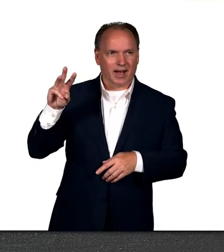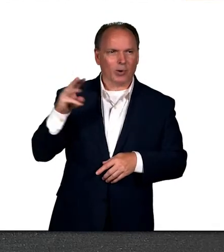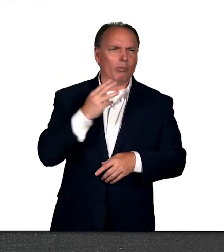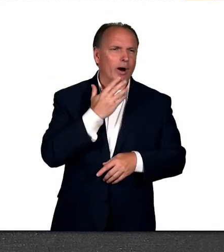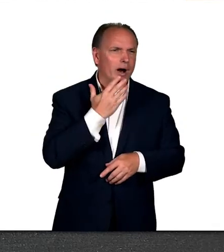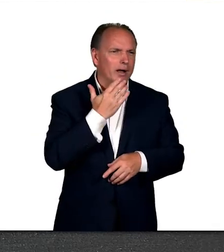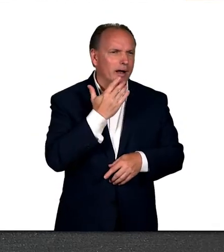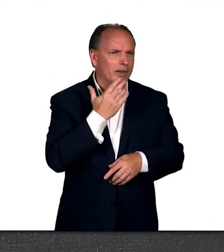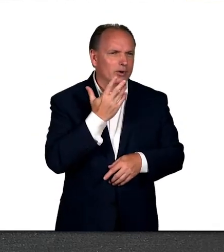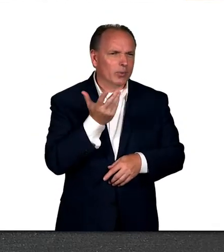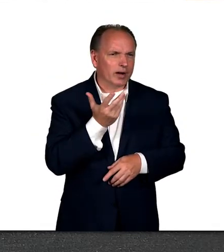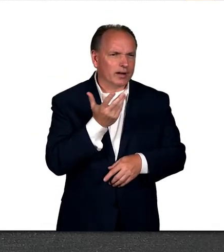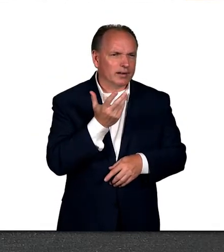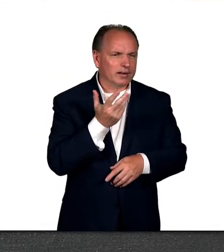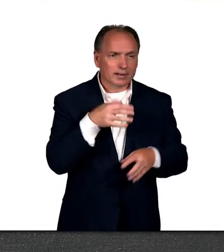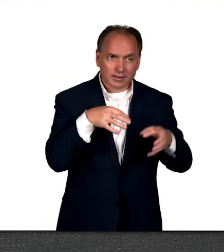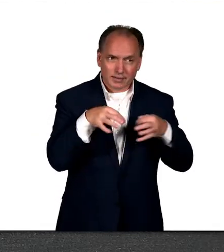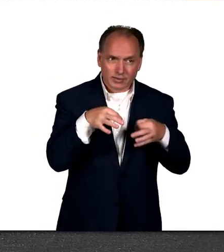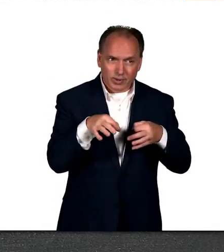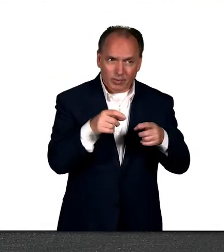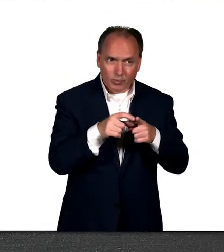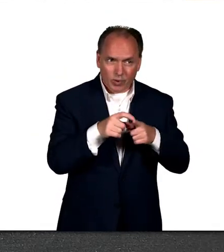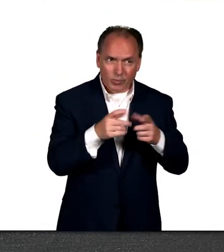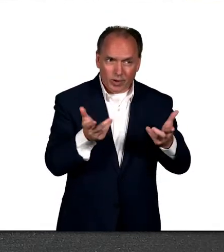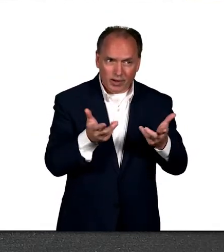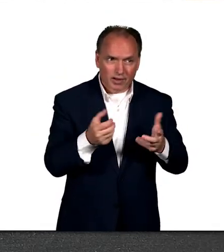see? Let's describe it. Use some adjectives.